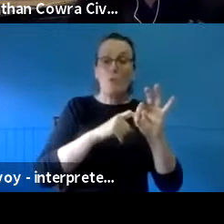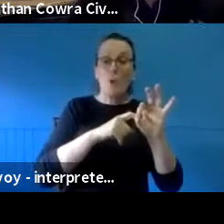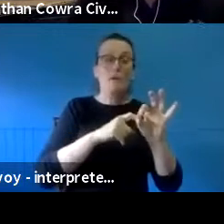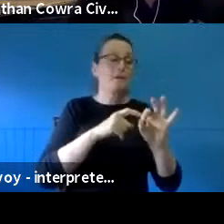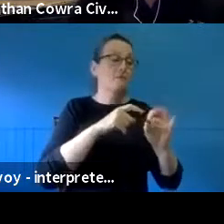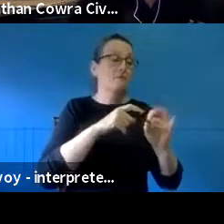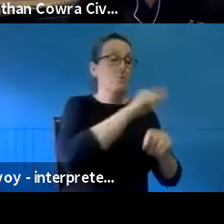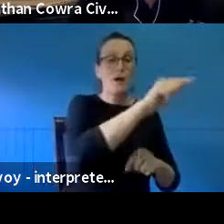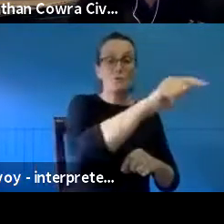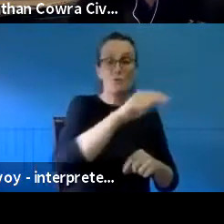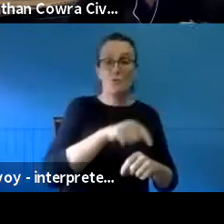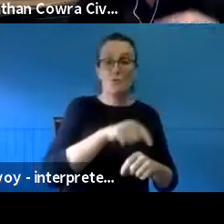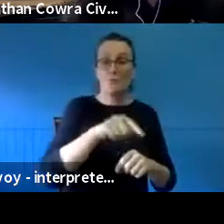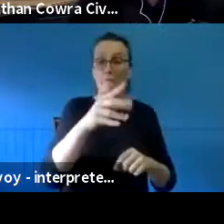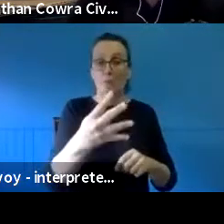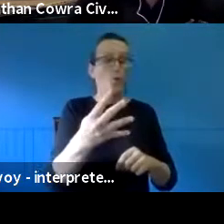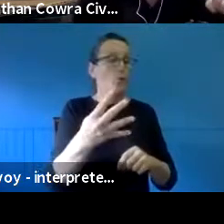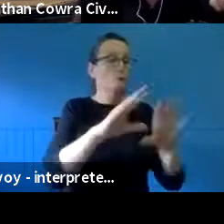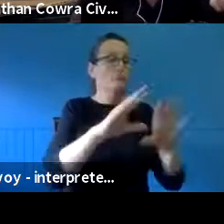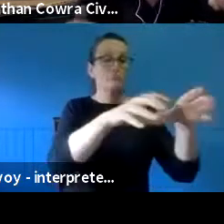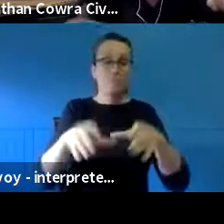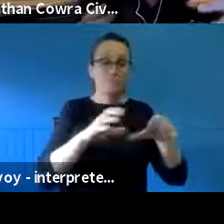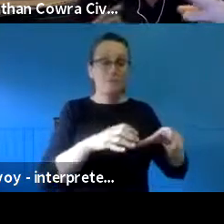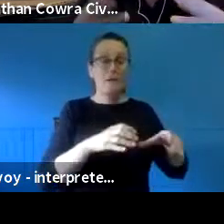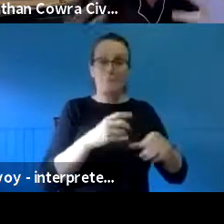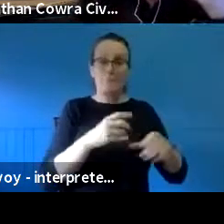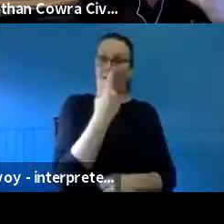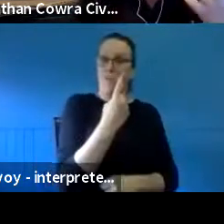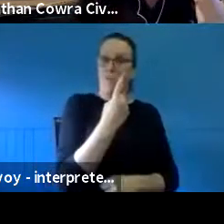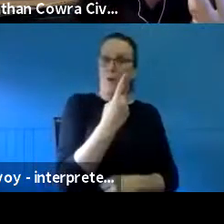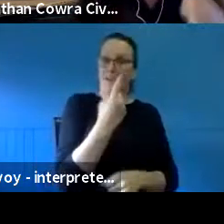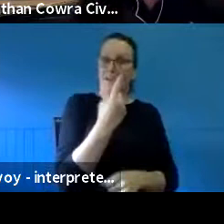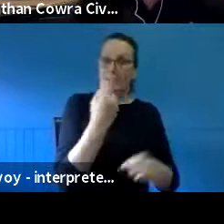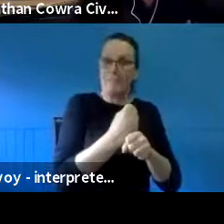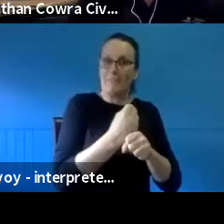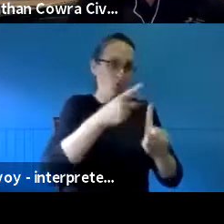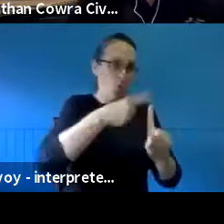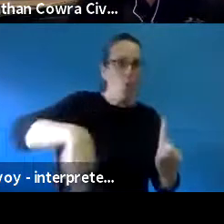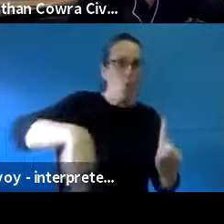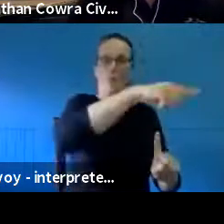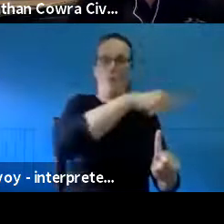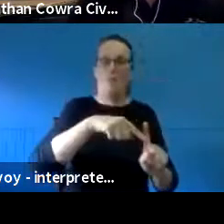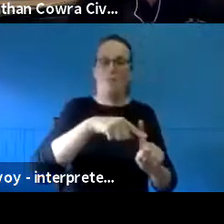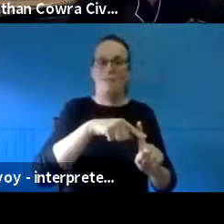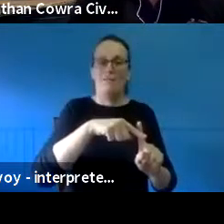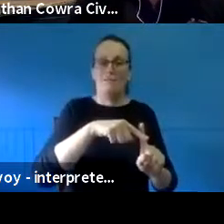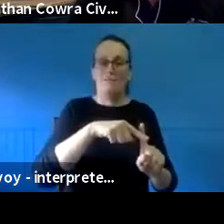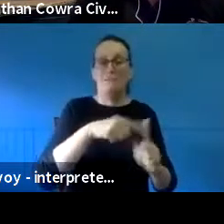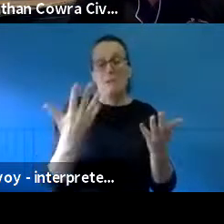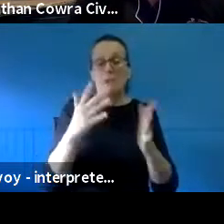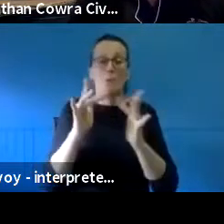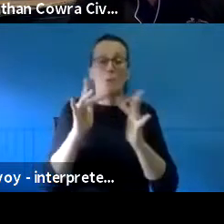a product that is for all of those audiences, but in a digital platform. And I think,